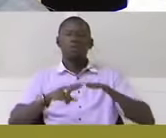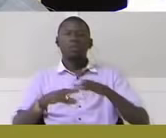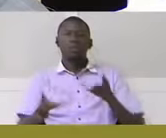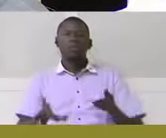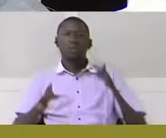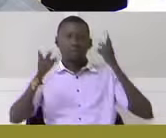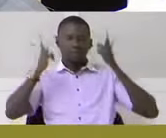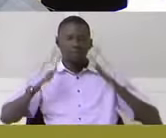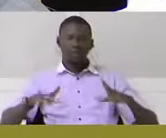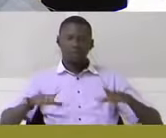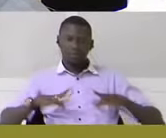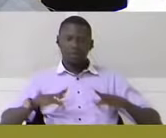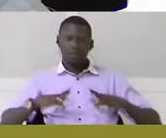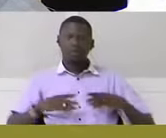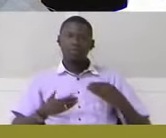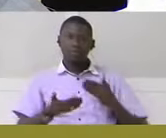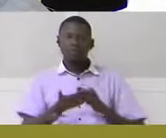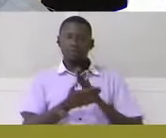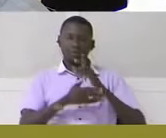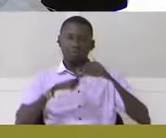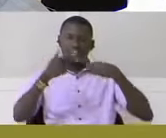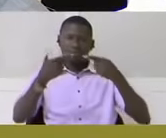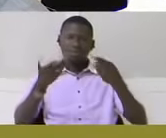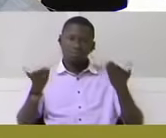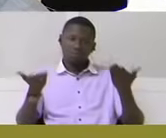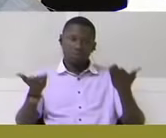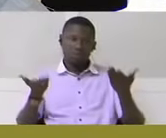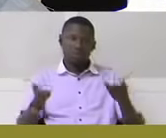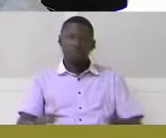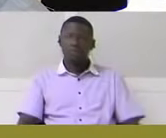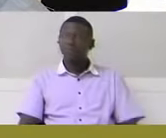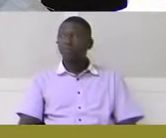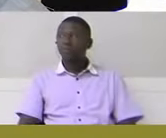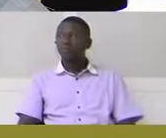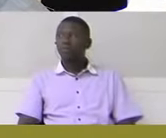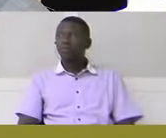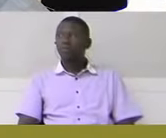Council, if you're ready, shall we proceed?